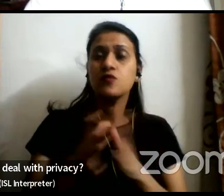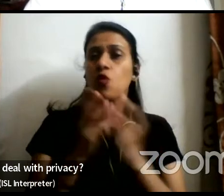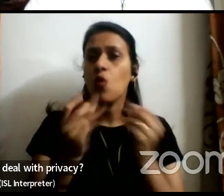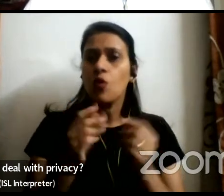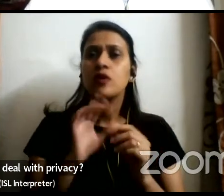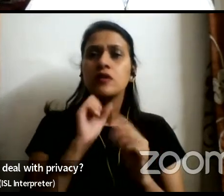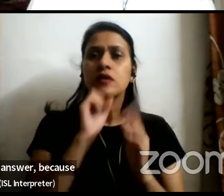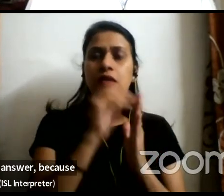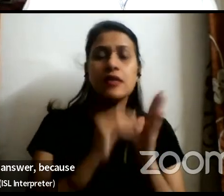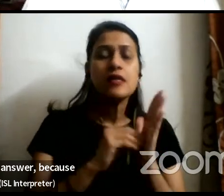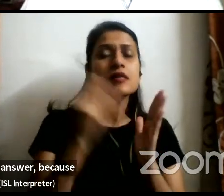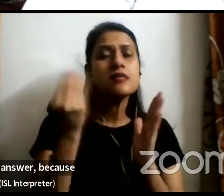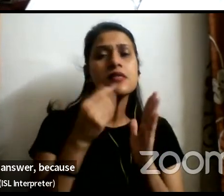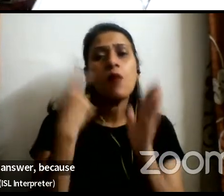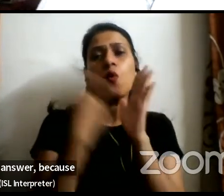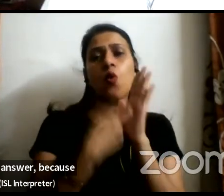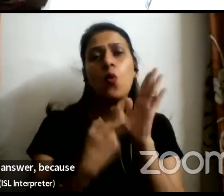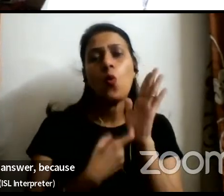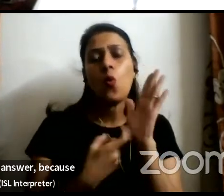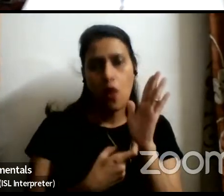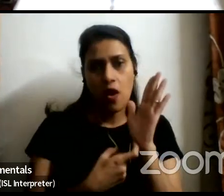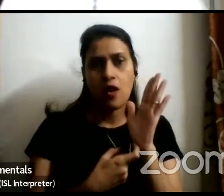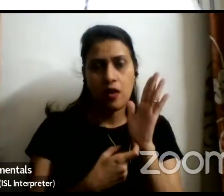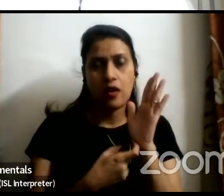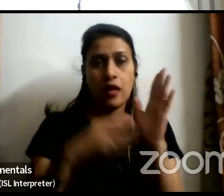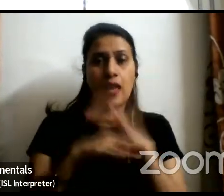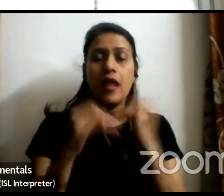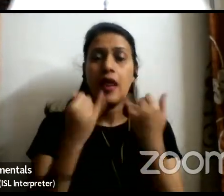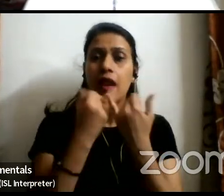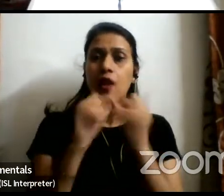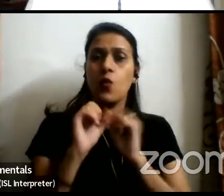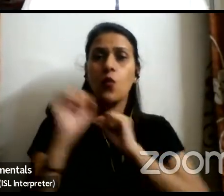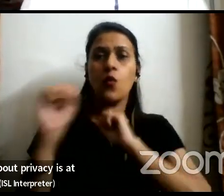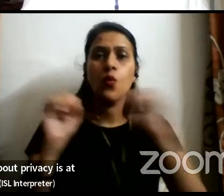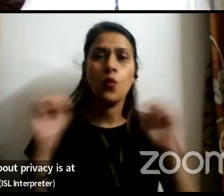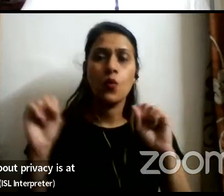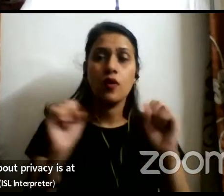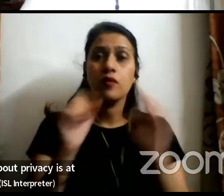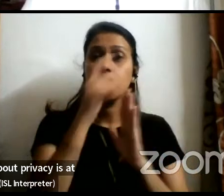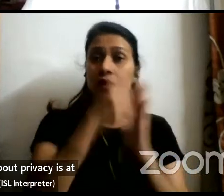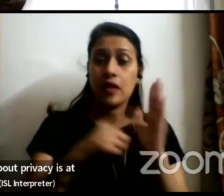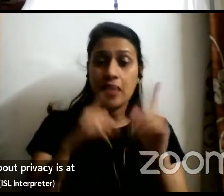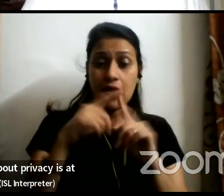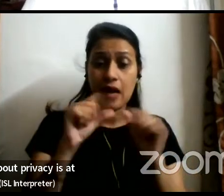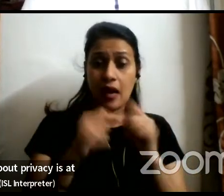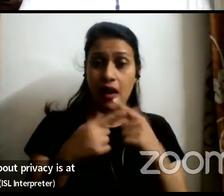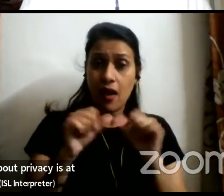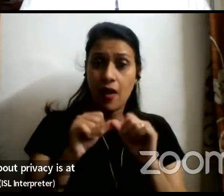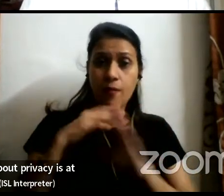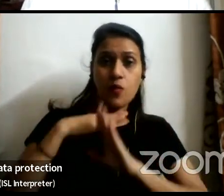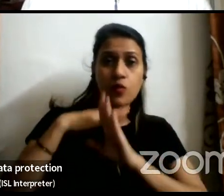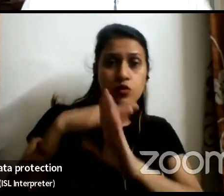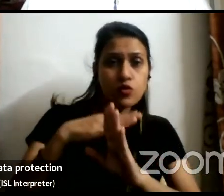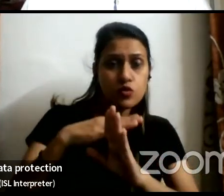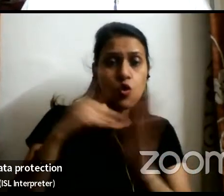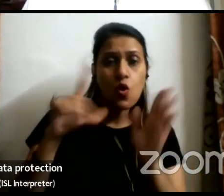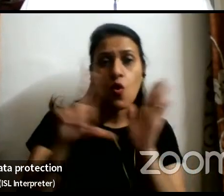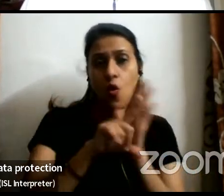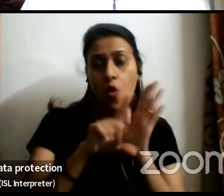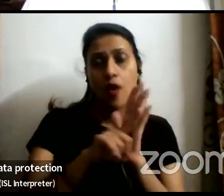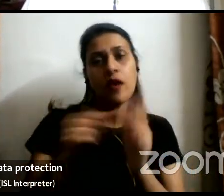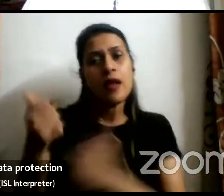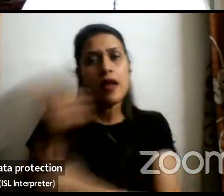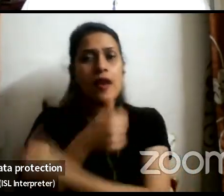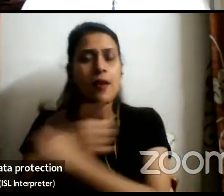some fundamentals about privacy at an individual level is best left to a data protection law and not necessarily competition law. And this